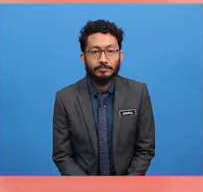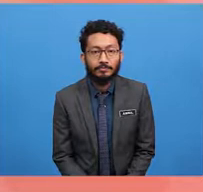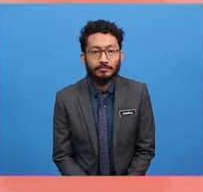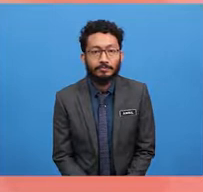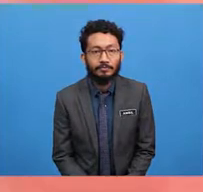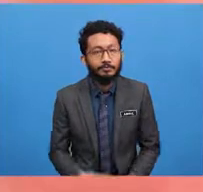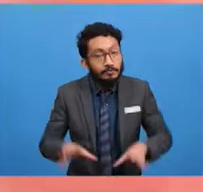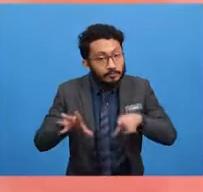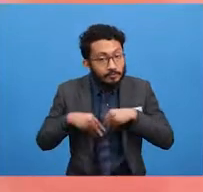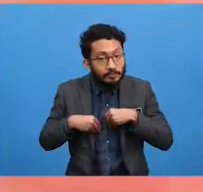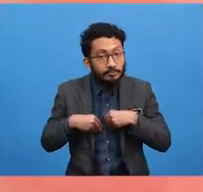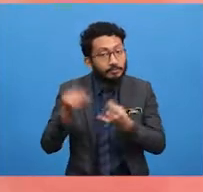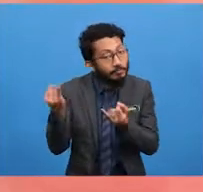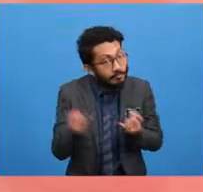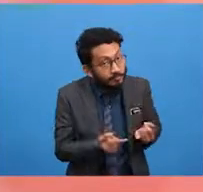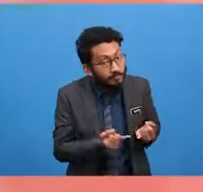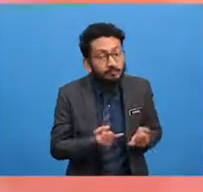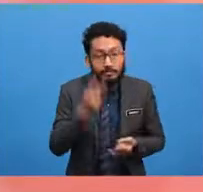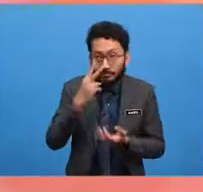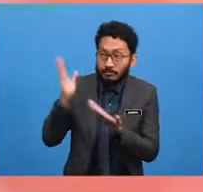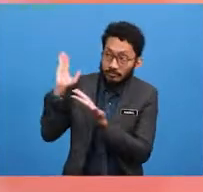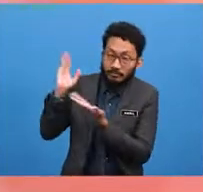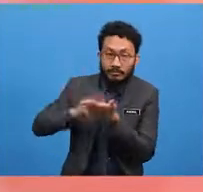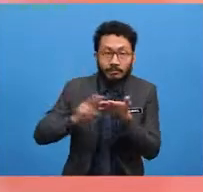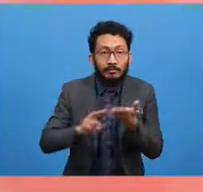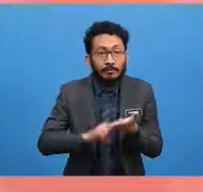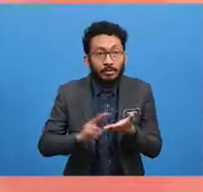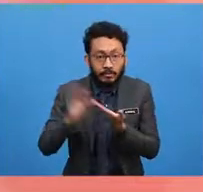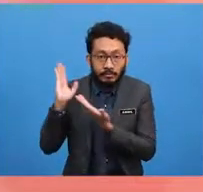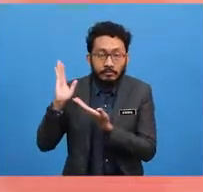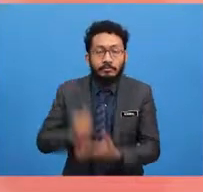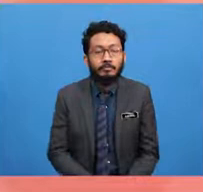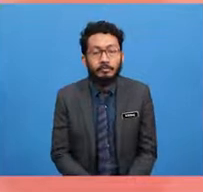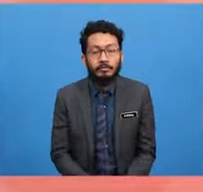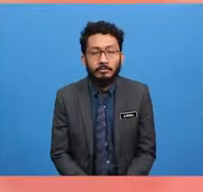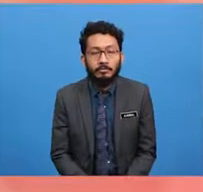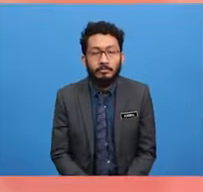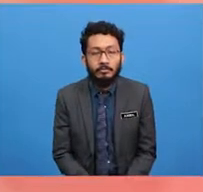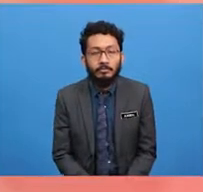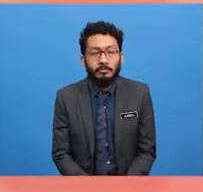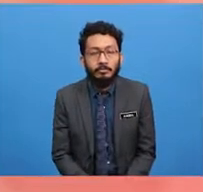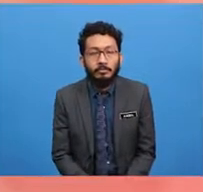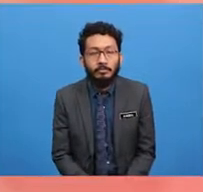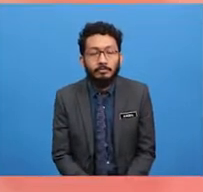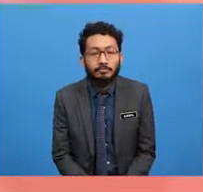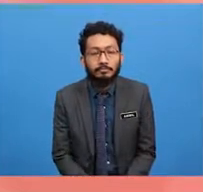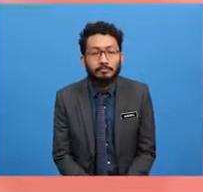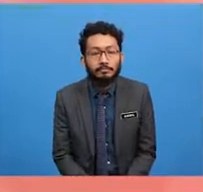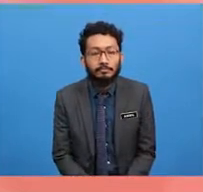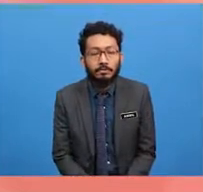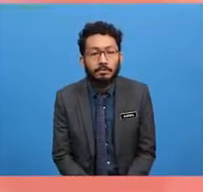an invitation sounds brilliant, perfect, for sure. That would be